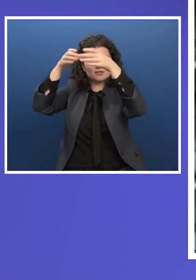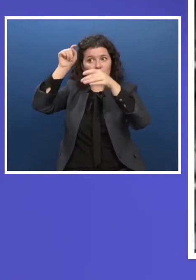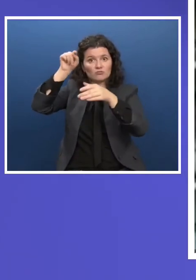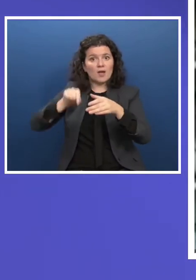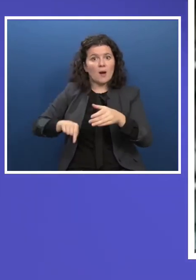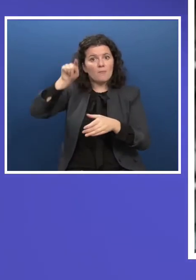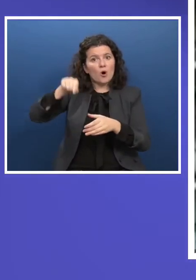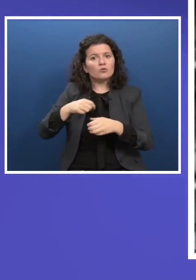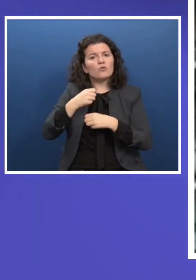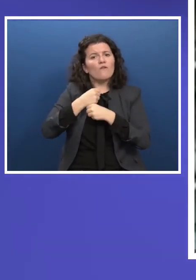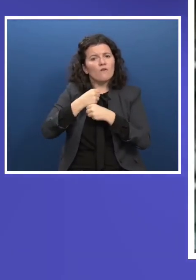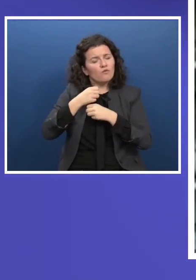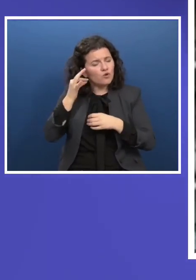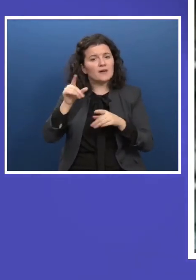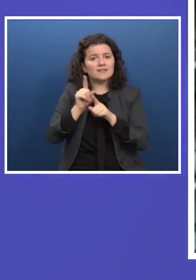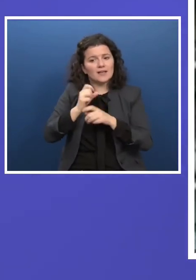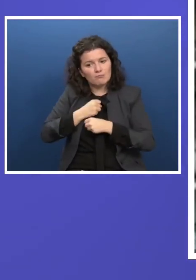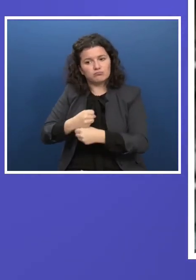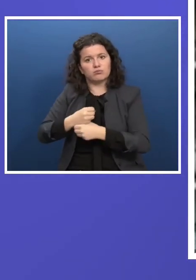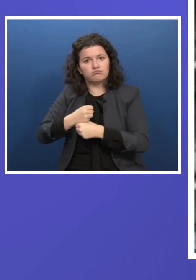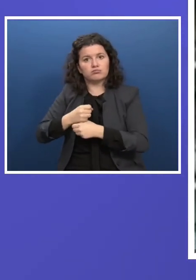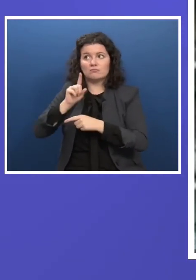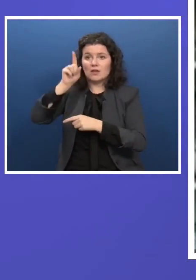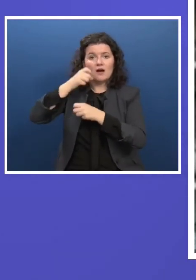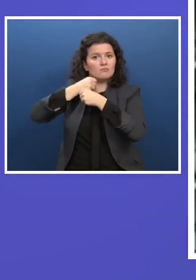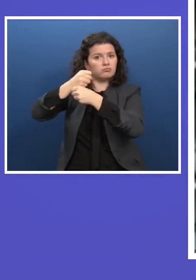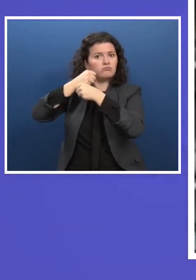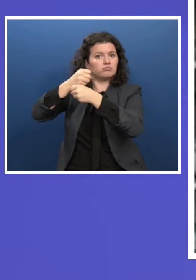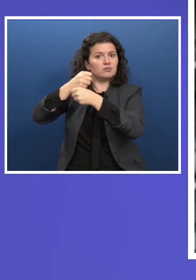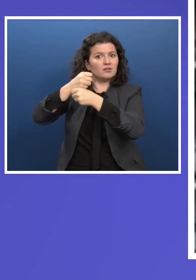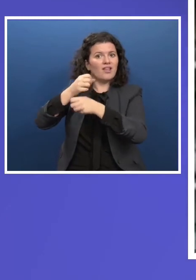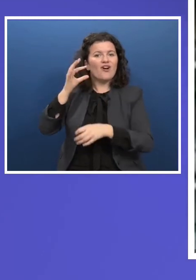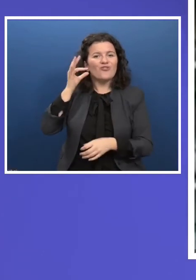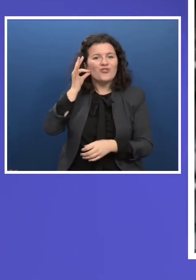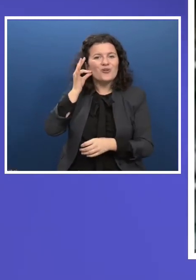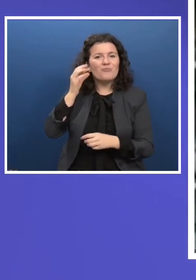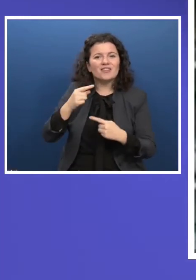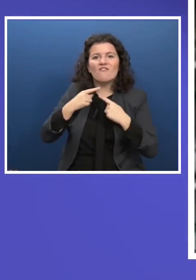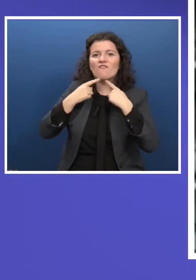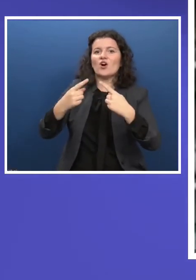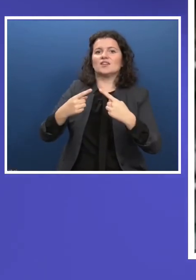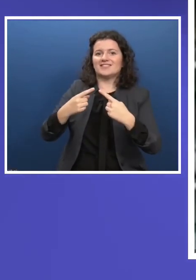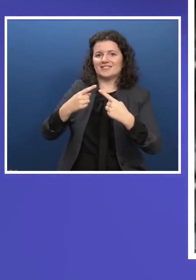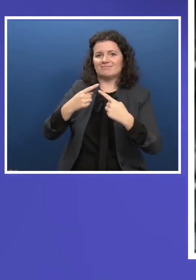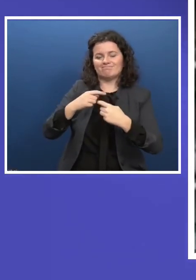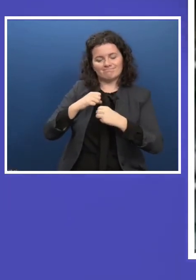your voice is really important. And as a woman, also as a man, to